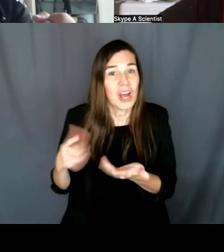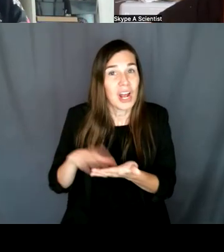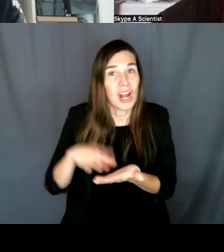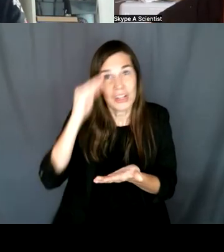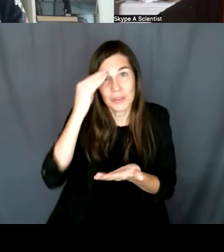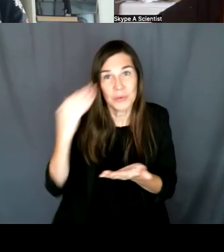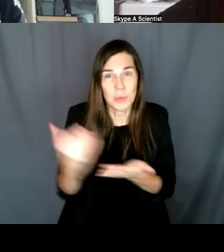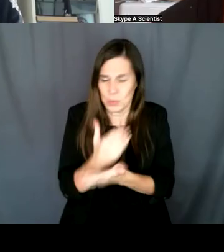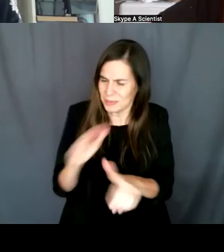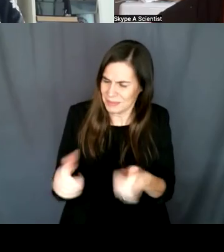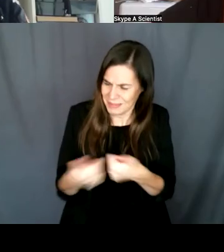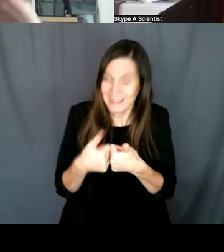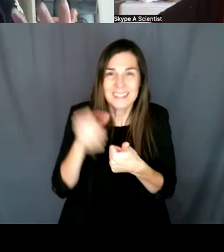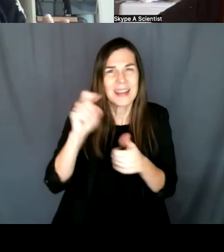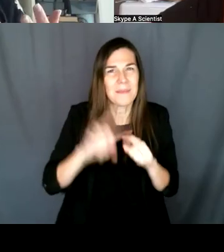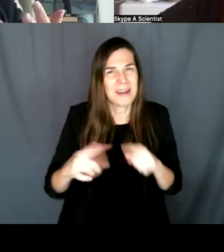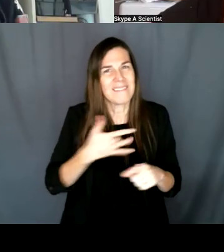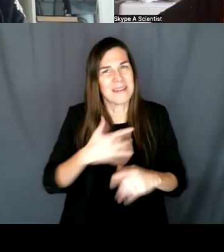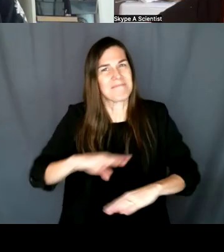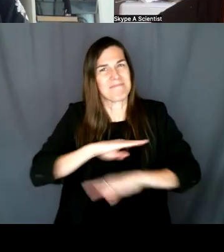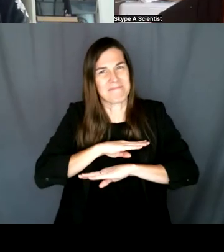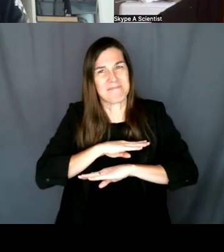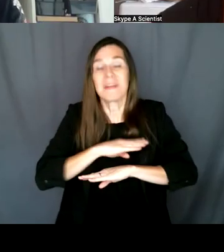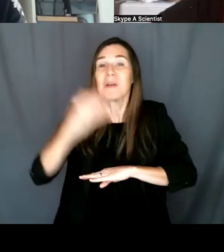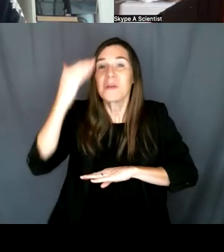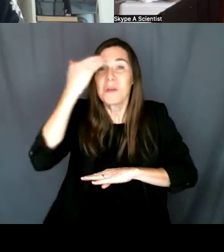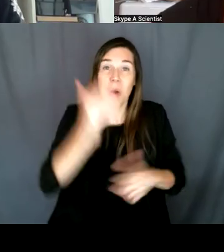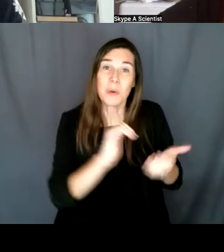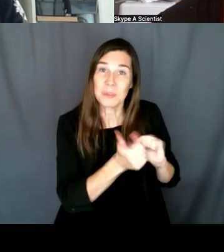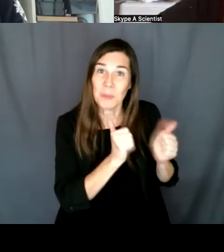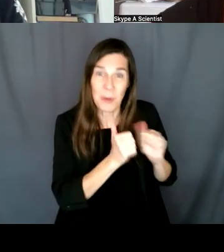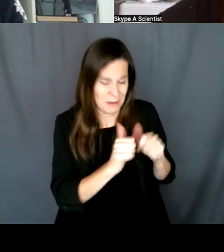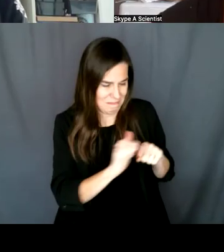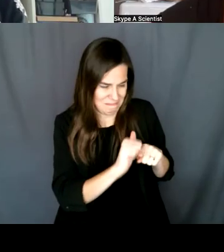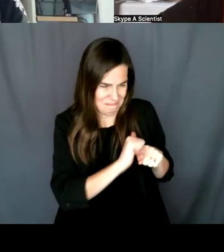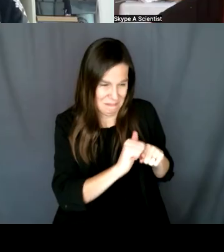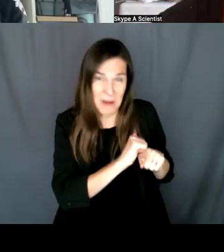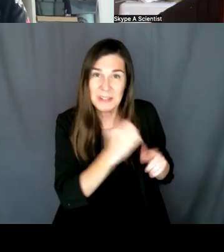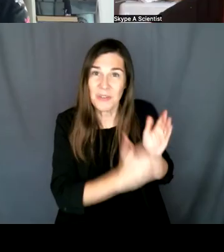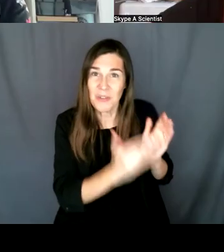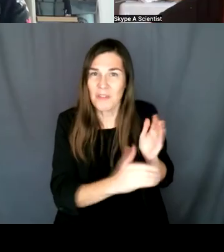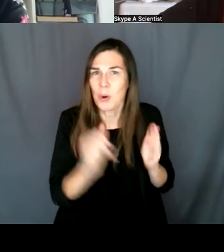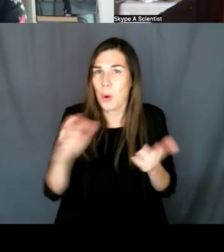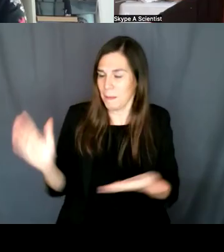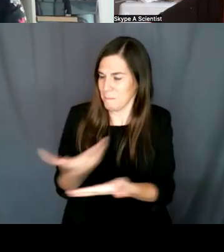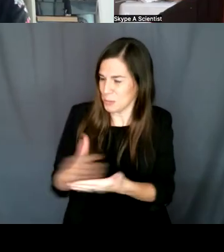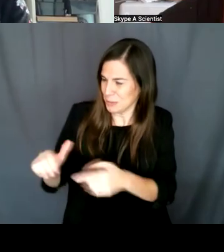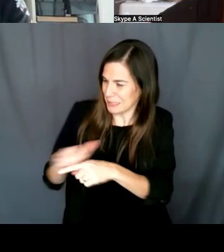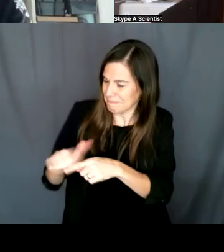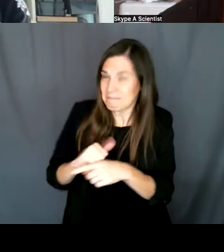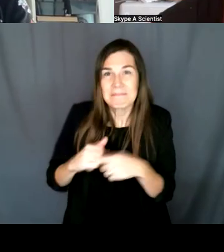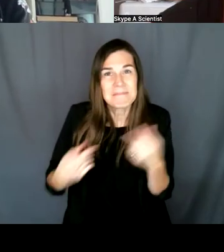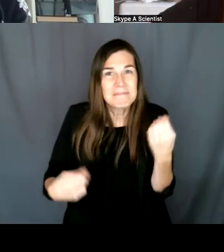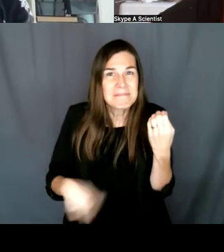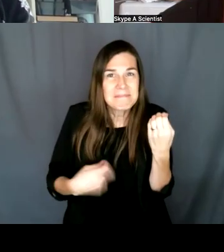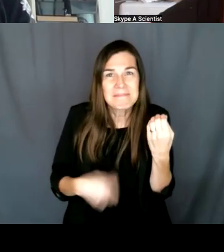satisfying way. Like when you do a sport over and over, or when you practice a musical instrument, um, every step that you